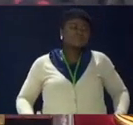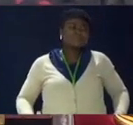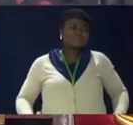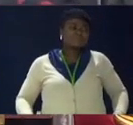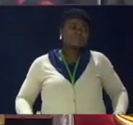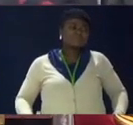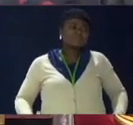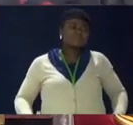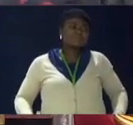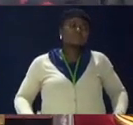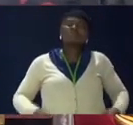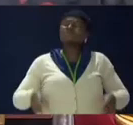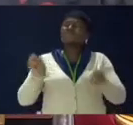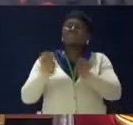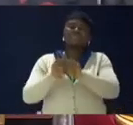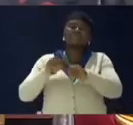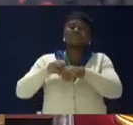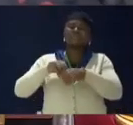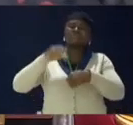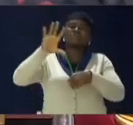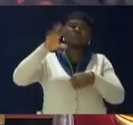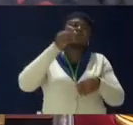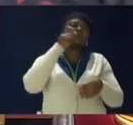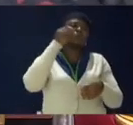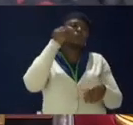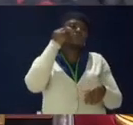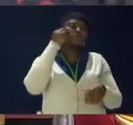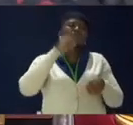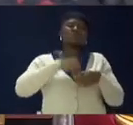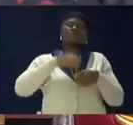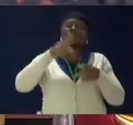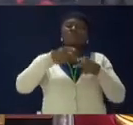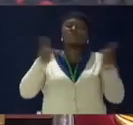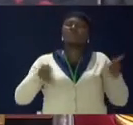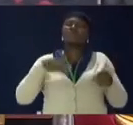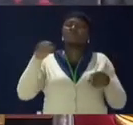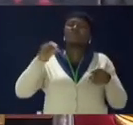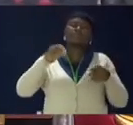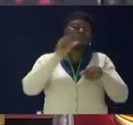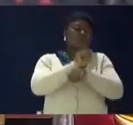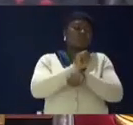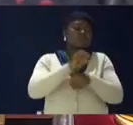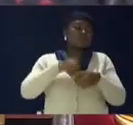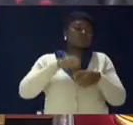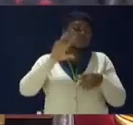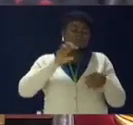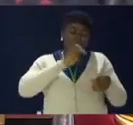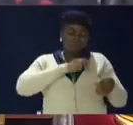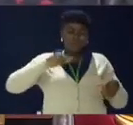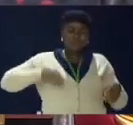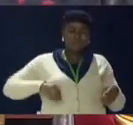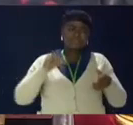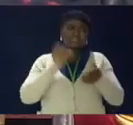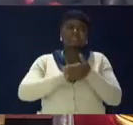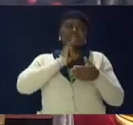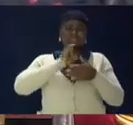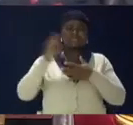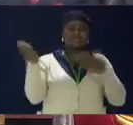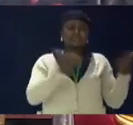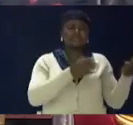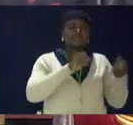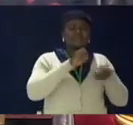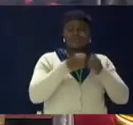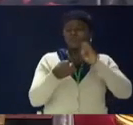or even in your home, your place of work, in your ministry, that have been causing you